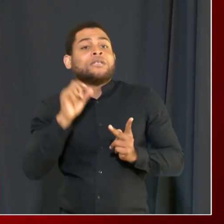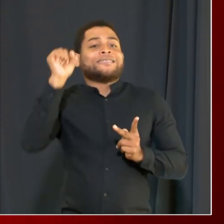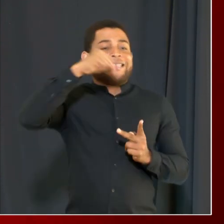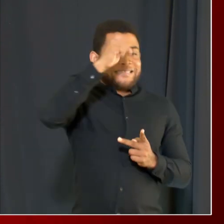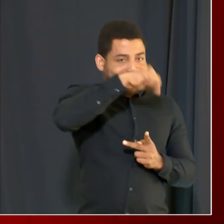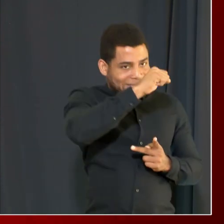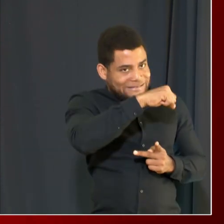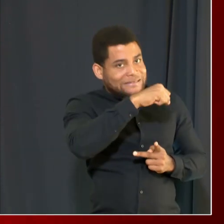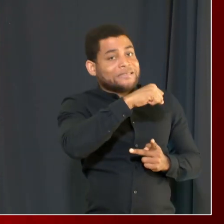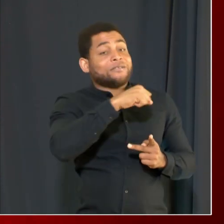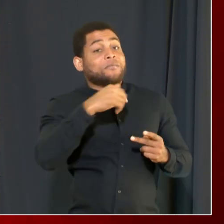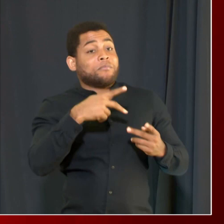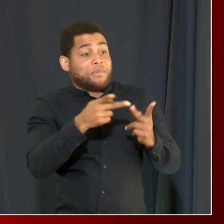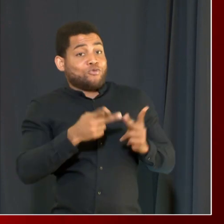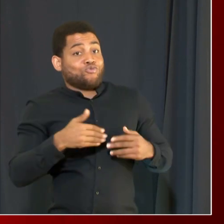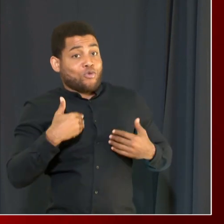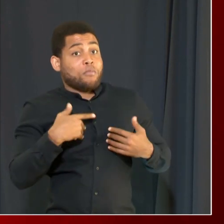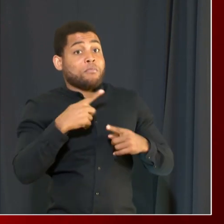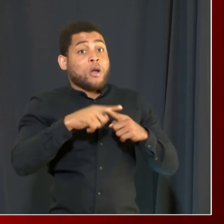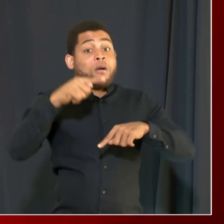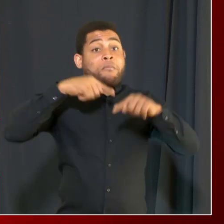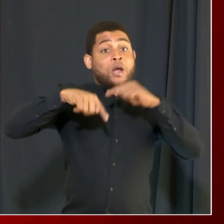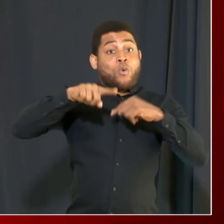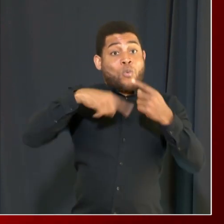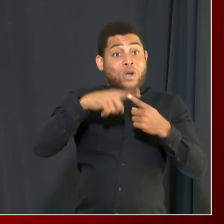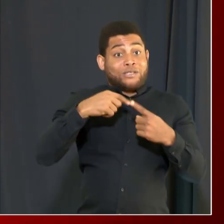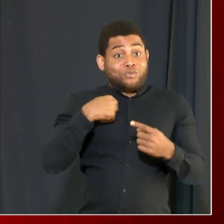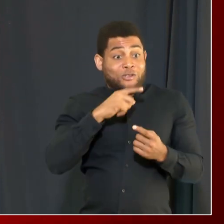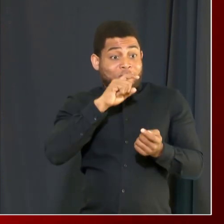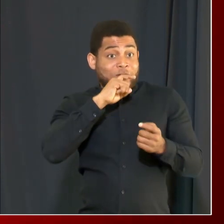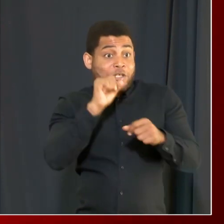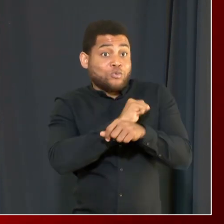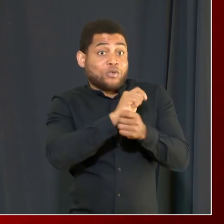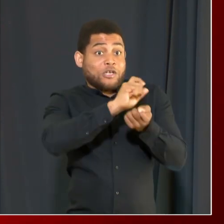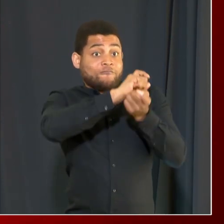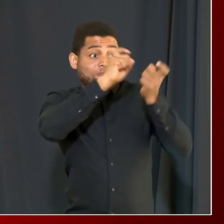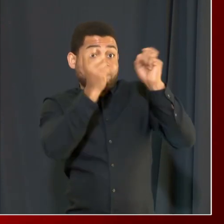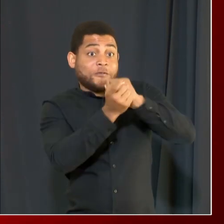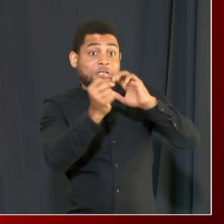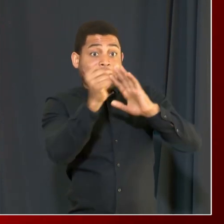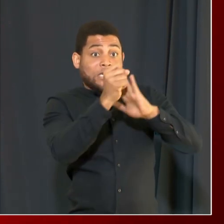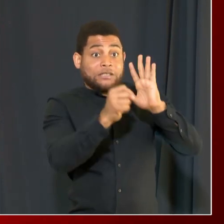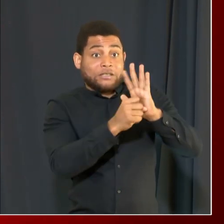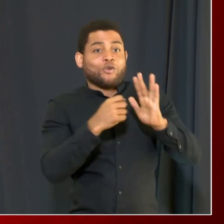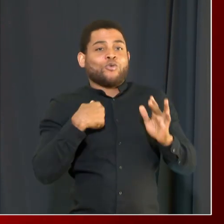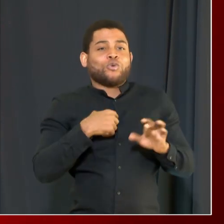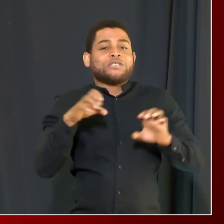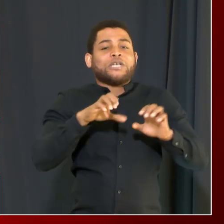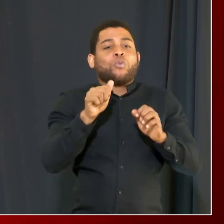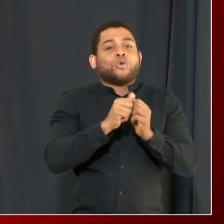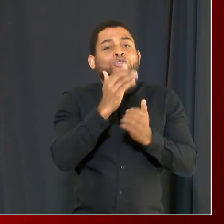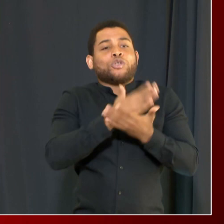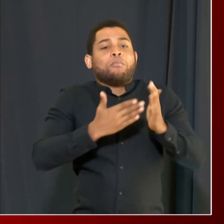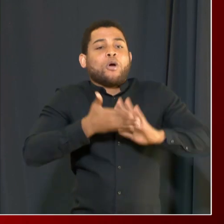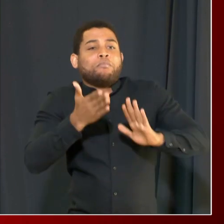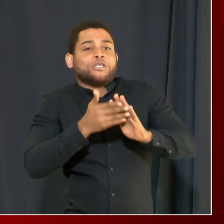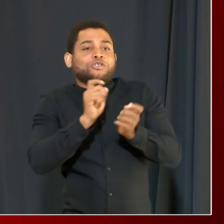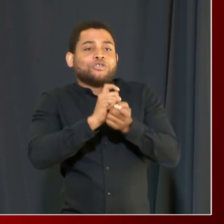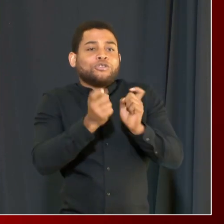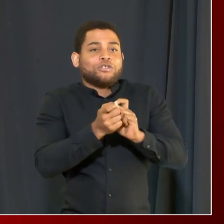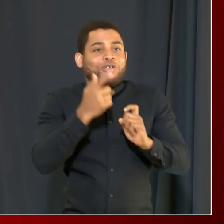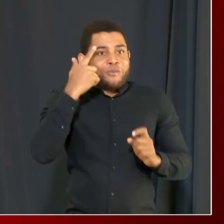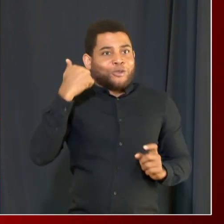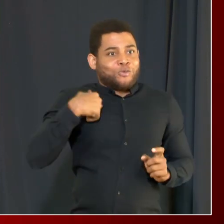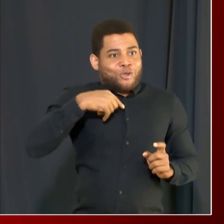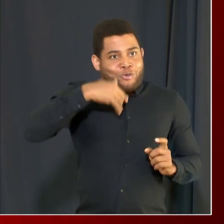have, back when there was a statutory change, we did operational changes because we know that young people who are charged with status offenses can't be